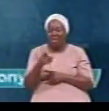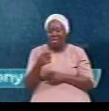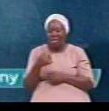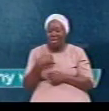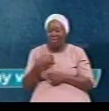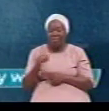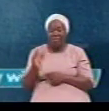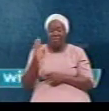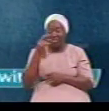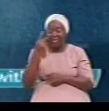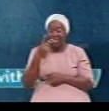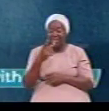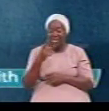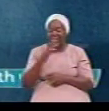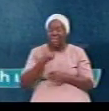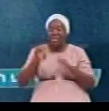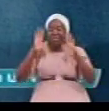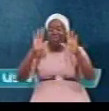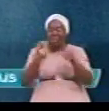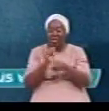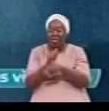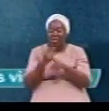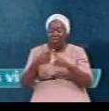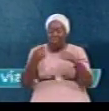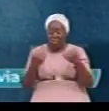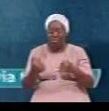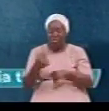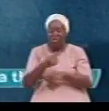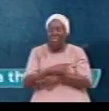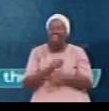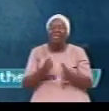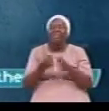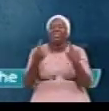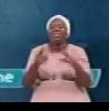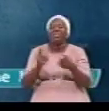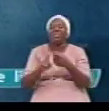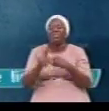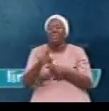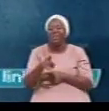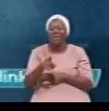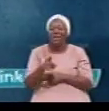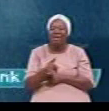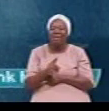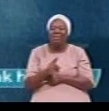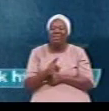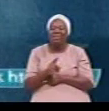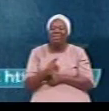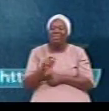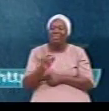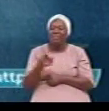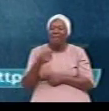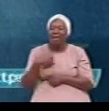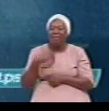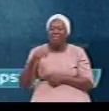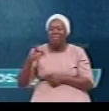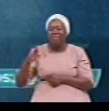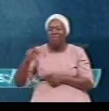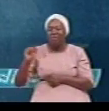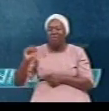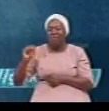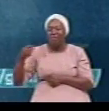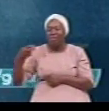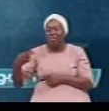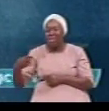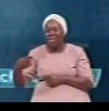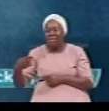never witnessed a miracle, but today it has happened to me. Amen. Hallelujah. I've had rash. Solwezi sisters, Solwezi